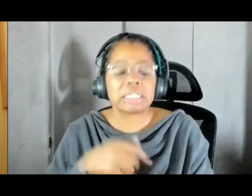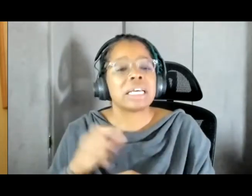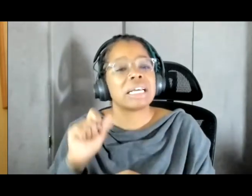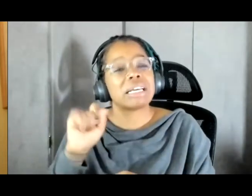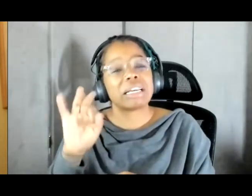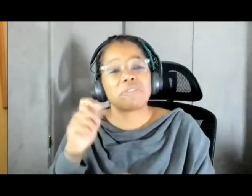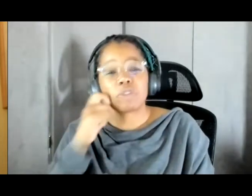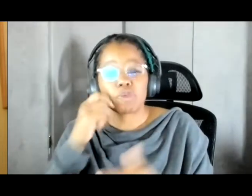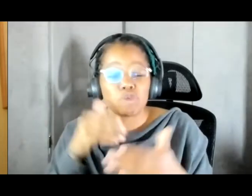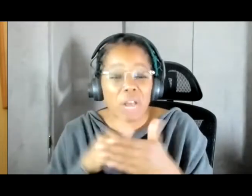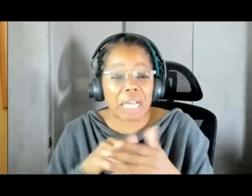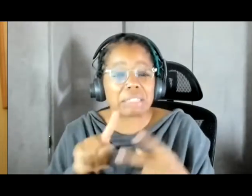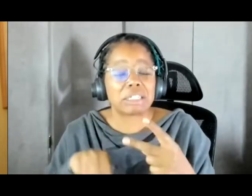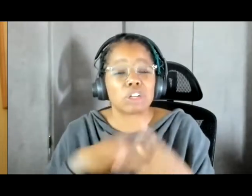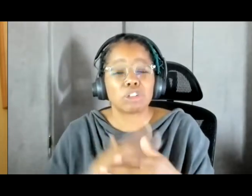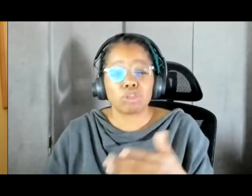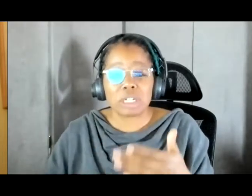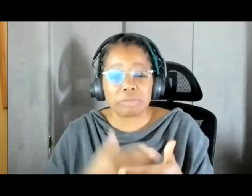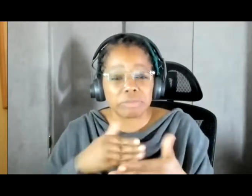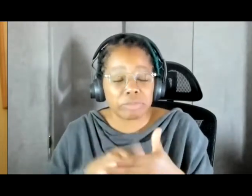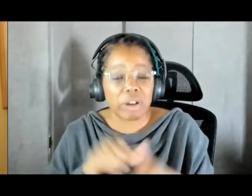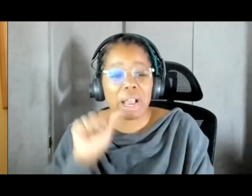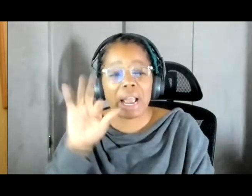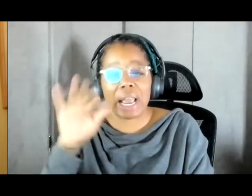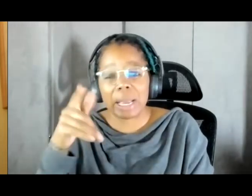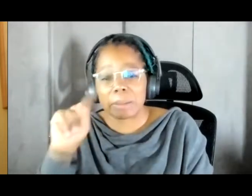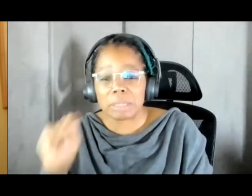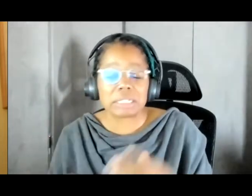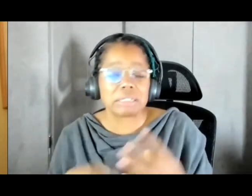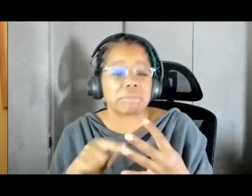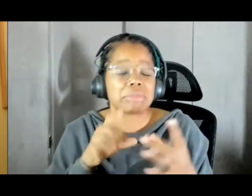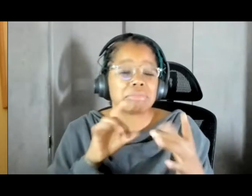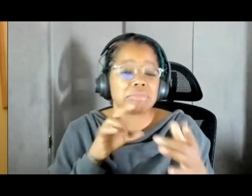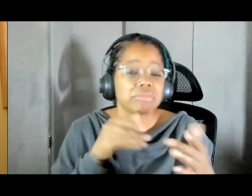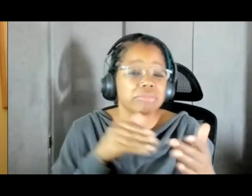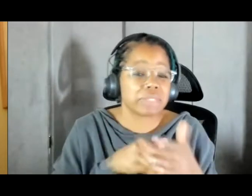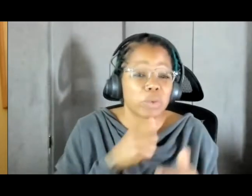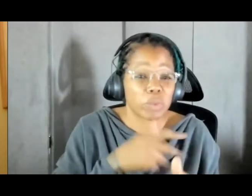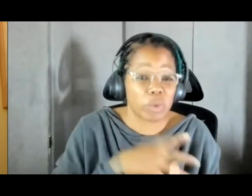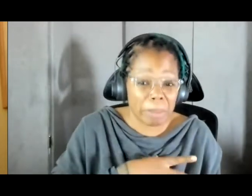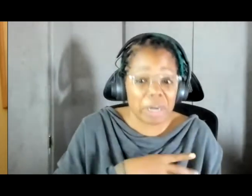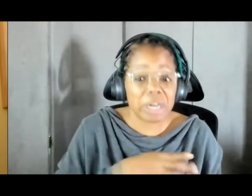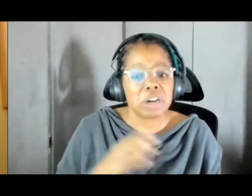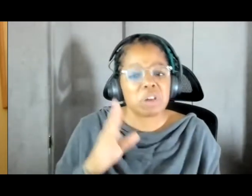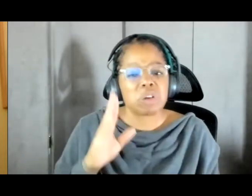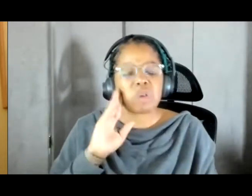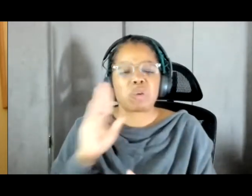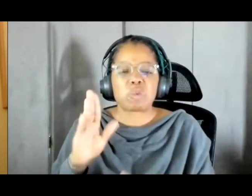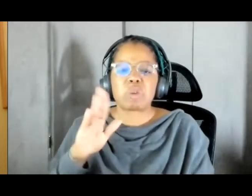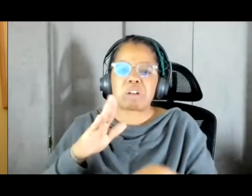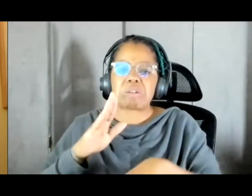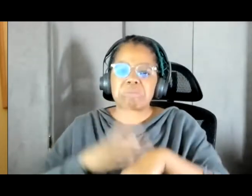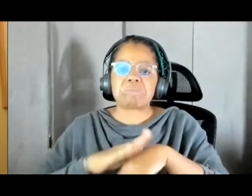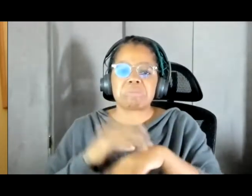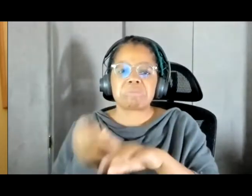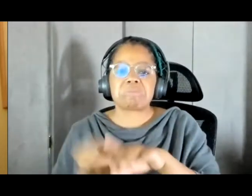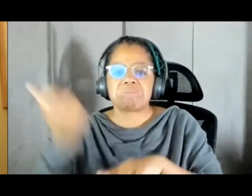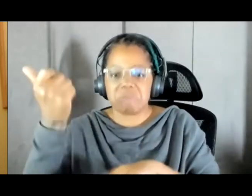racist, transphobic, homophobic, ableist, and/or misogynist will be flagged, and the person will be removed from this